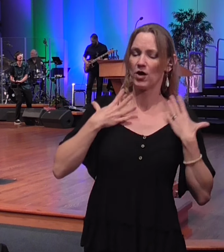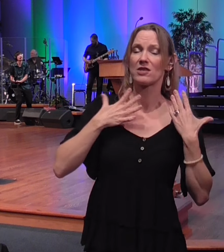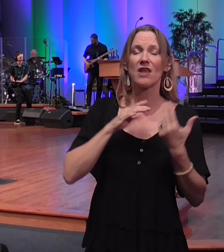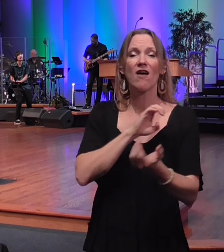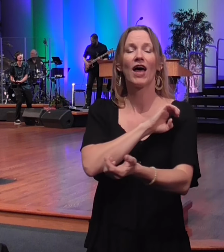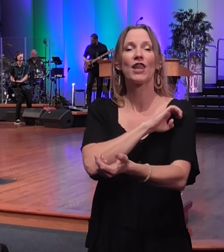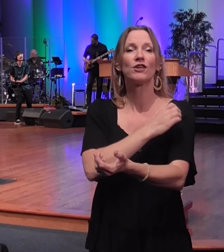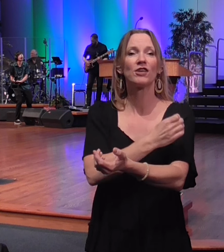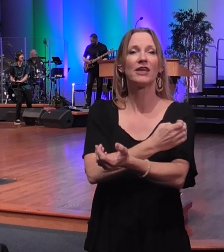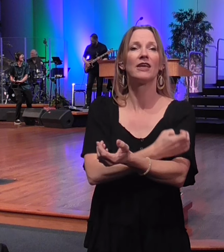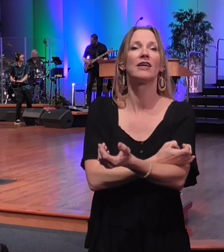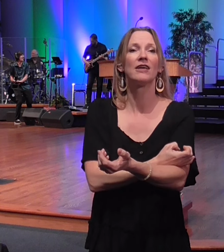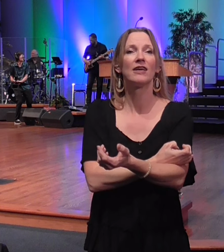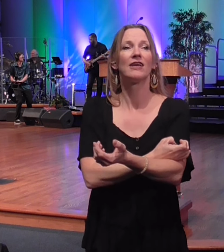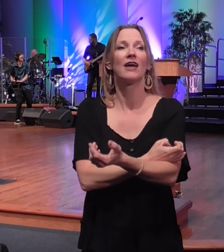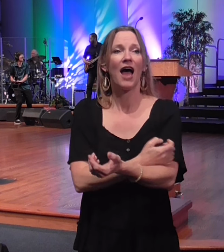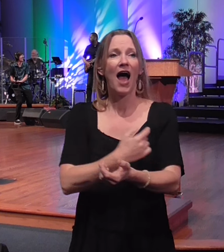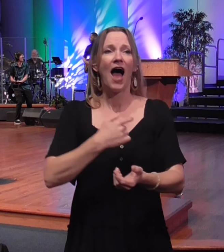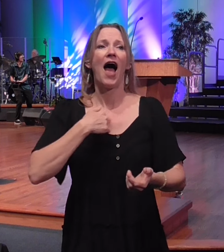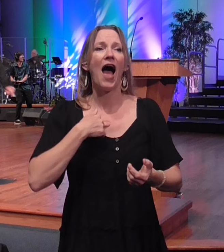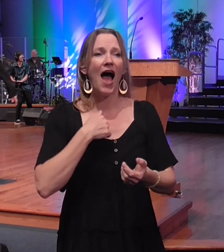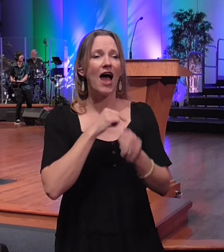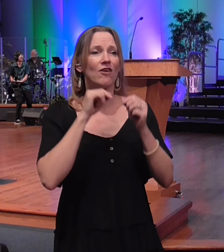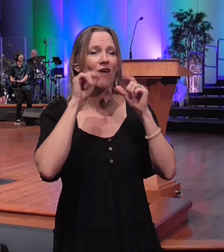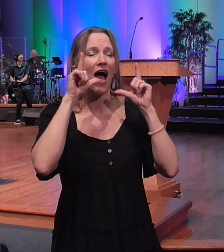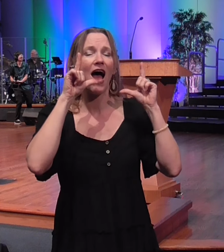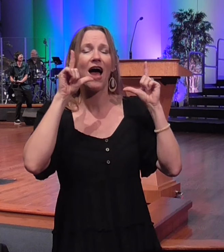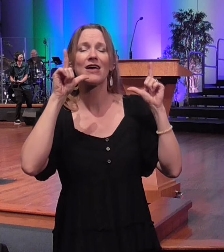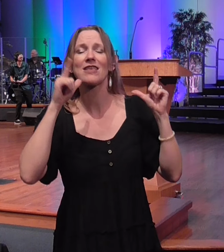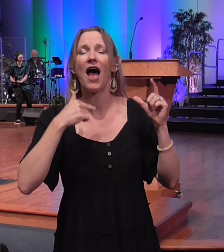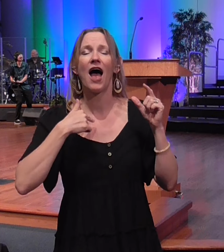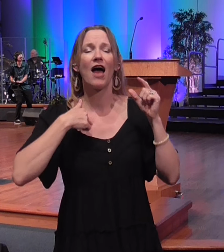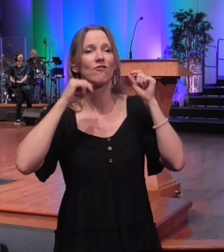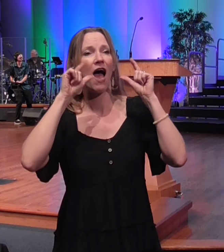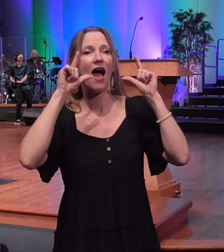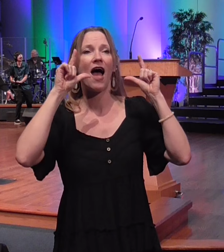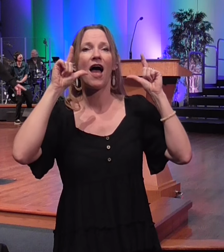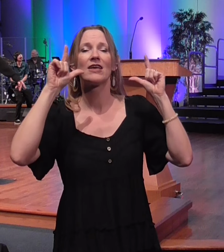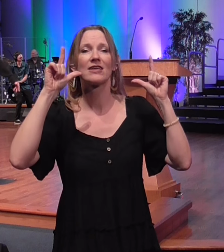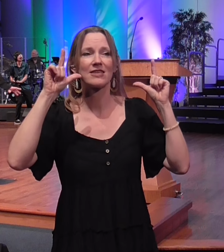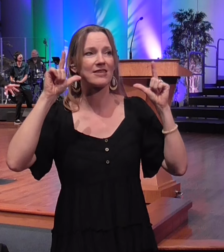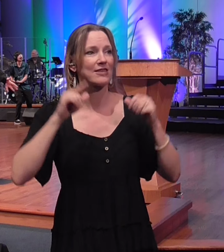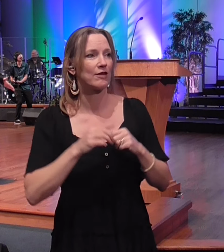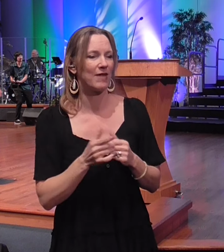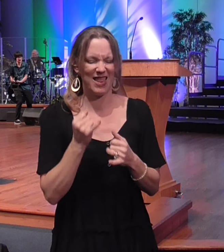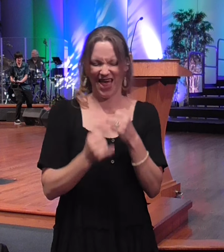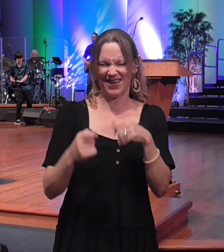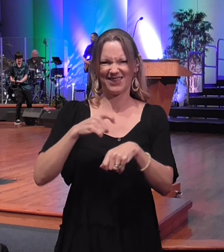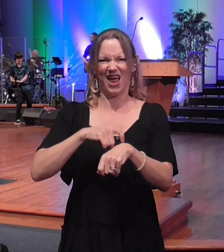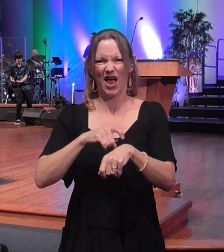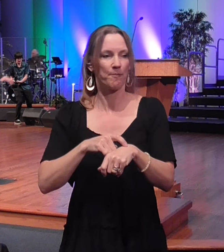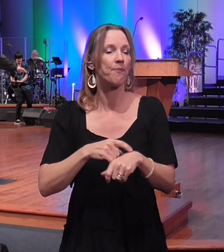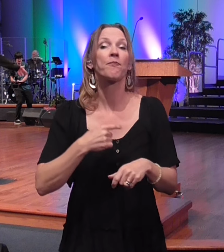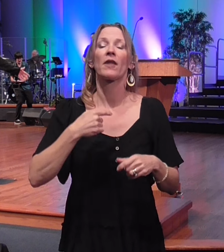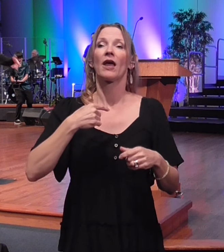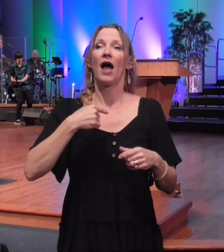with a burst of energy. We're gonna do it one more time. I rise. Last time, here we